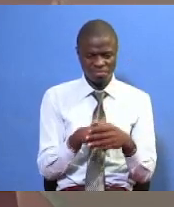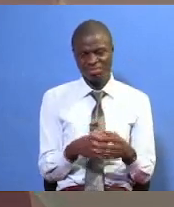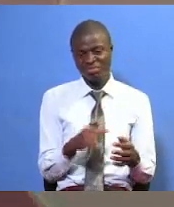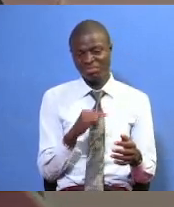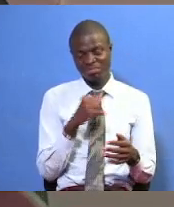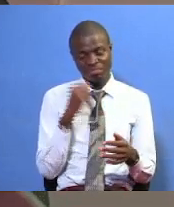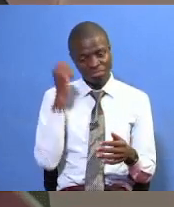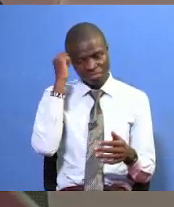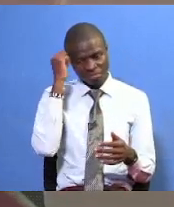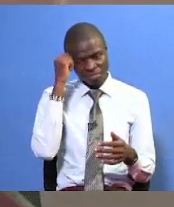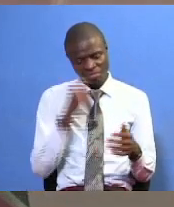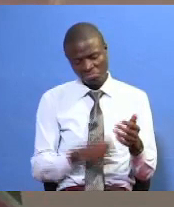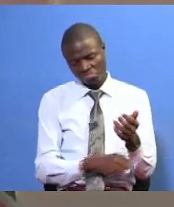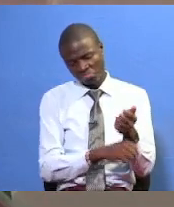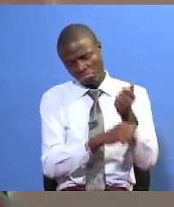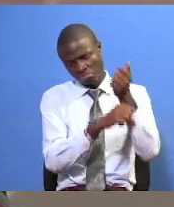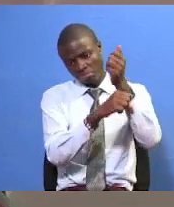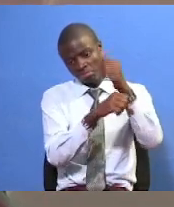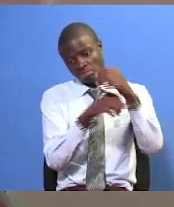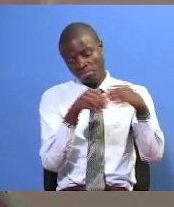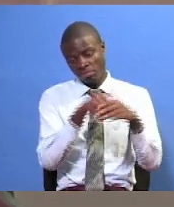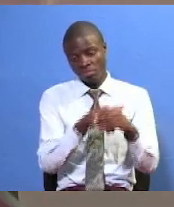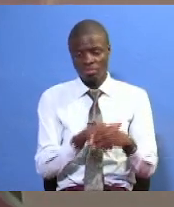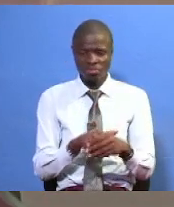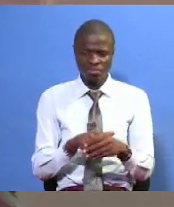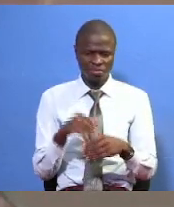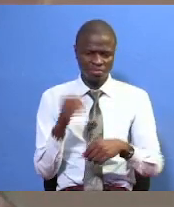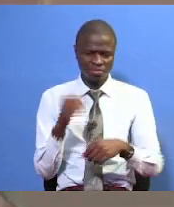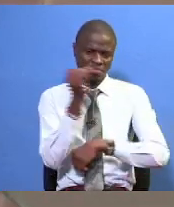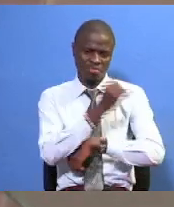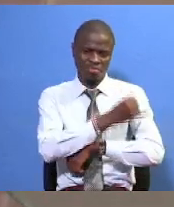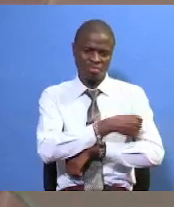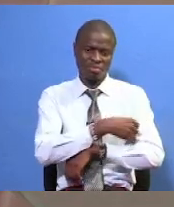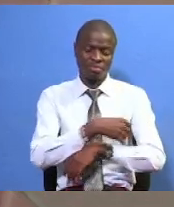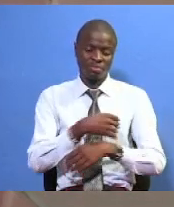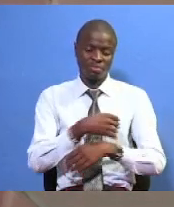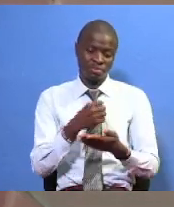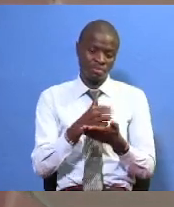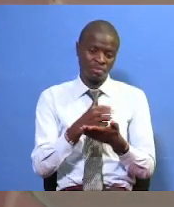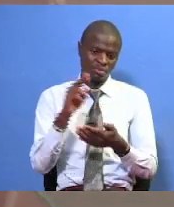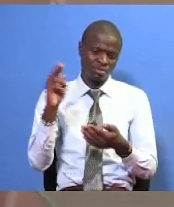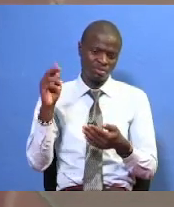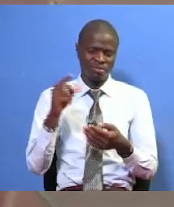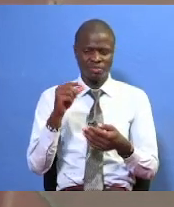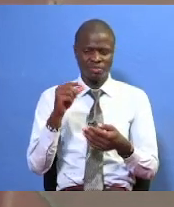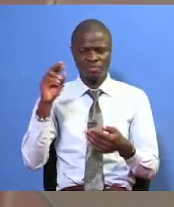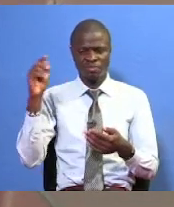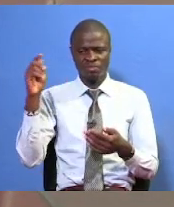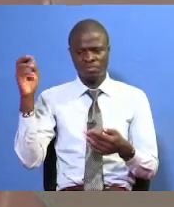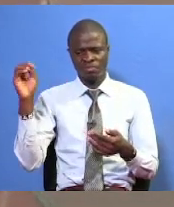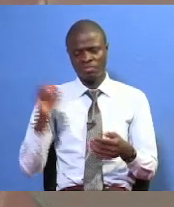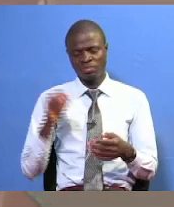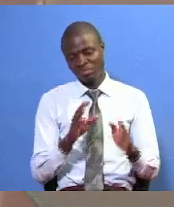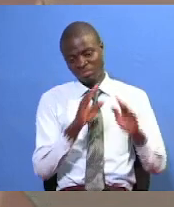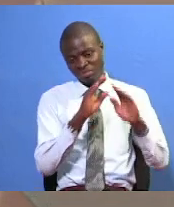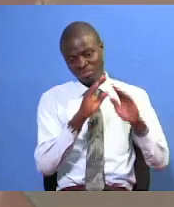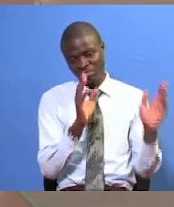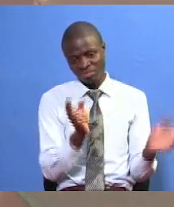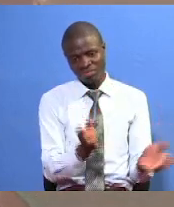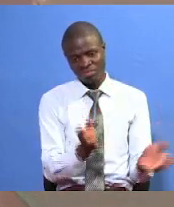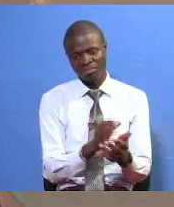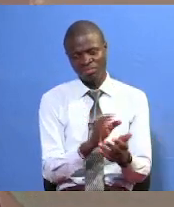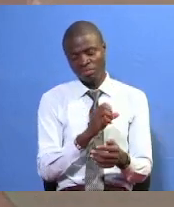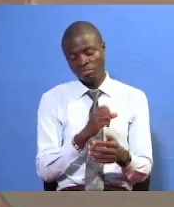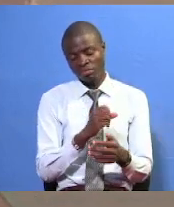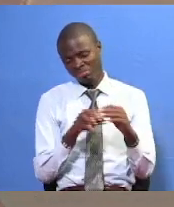acknowledge sponsors and partner institutions, too, for provision of scholarships, grants, fellowships, infrastructural development